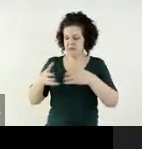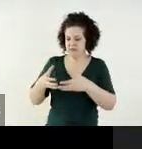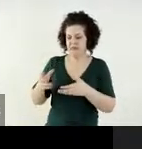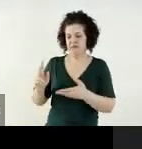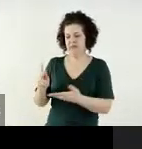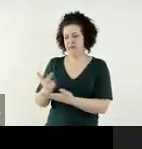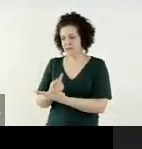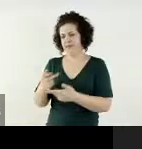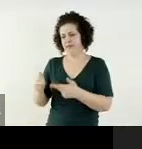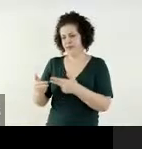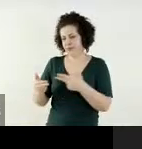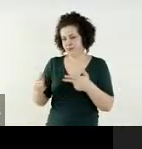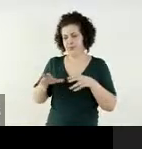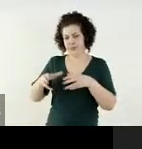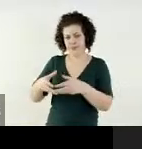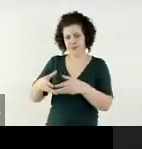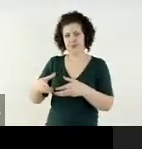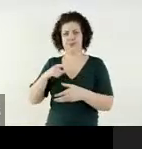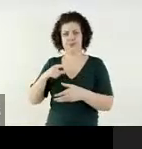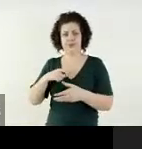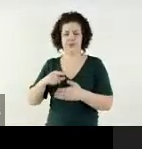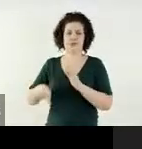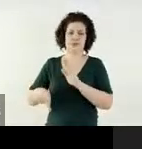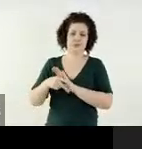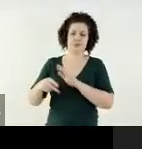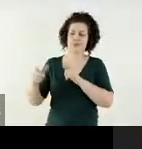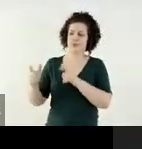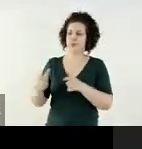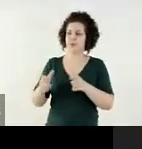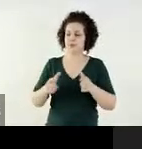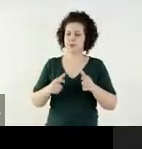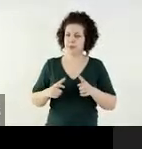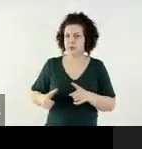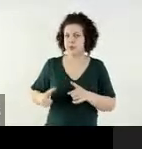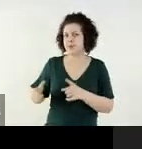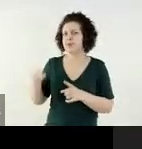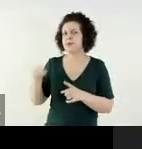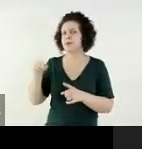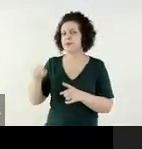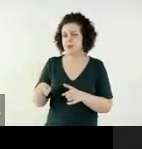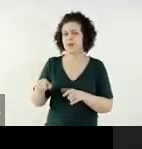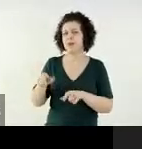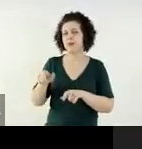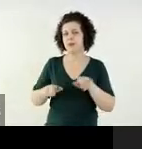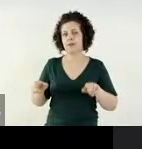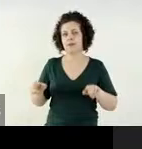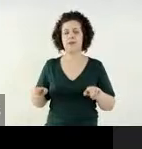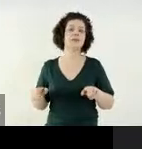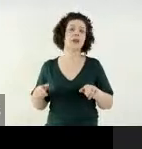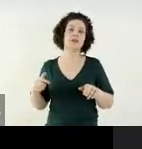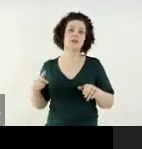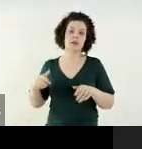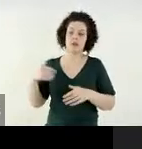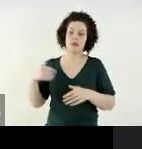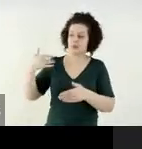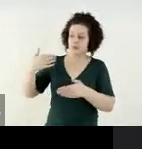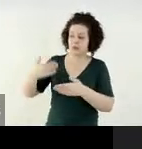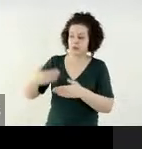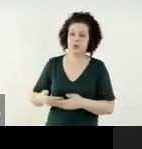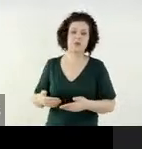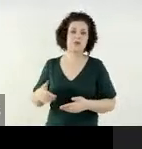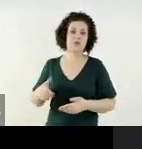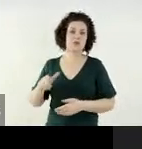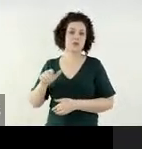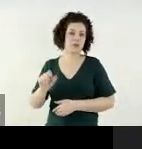it as a person for whom a lesbian history can't be claimed. The more I talk about and show